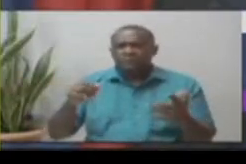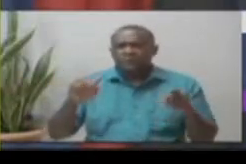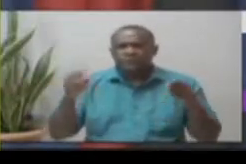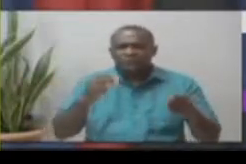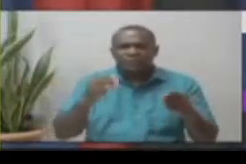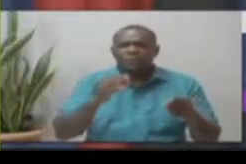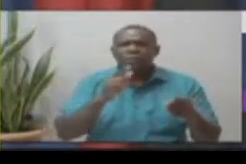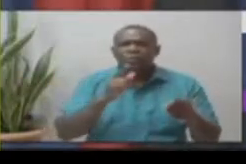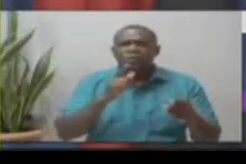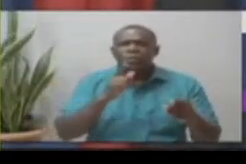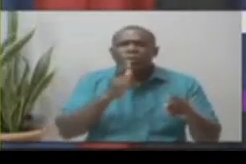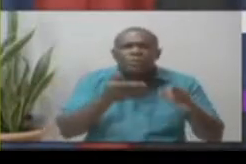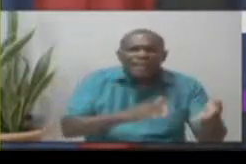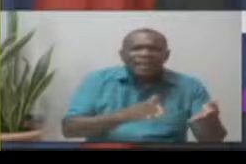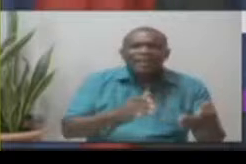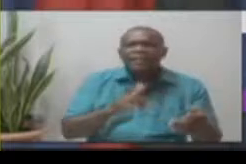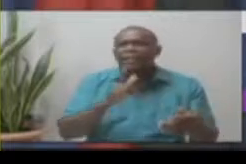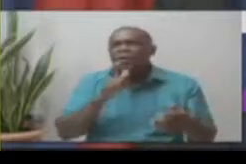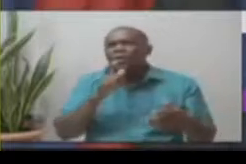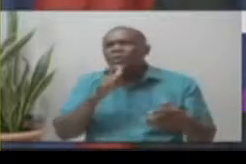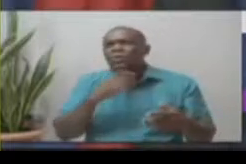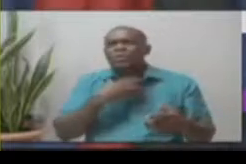about... Just give me a break.